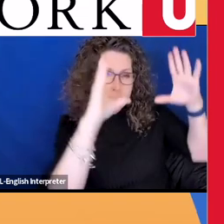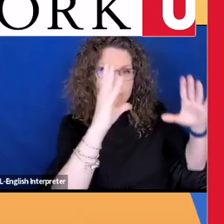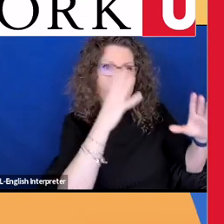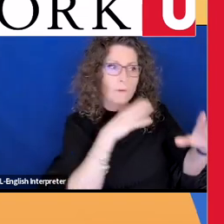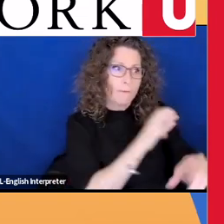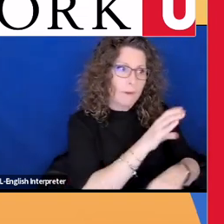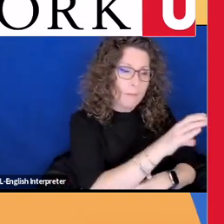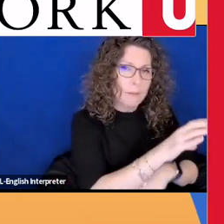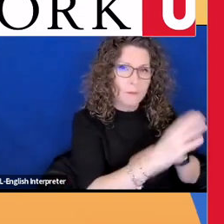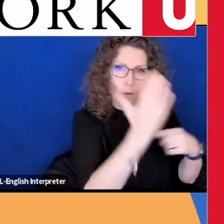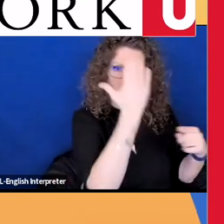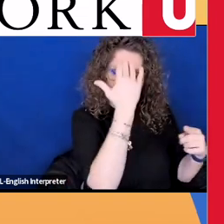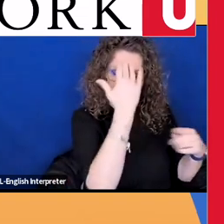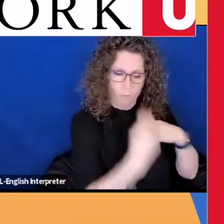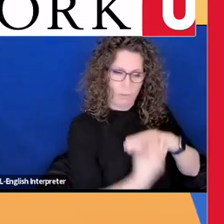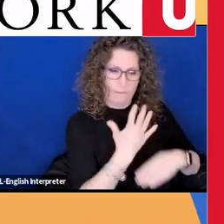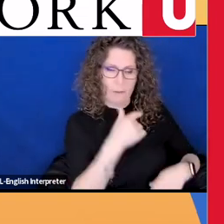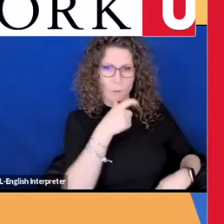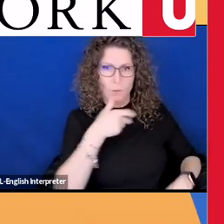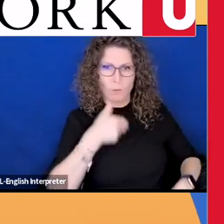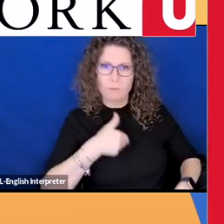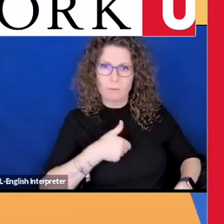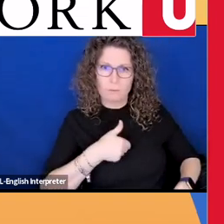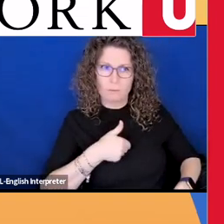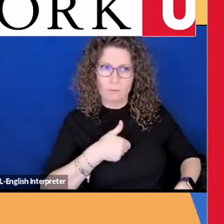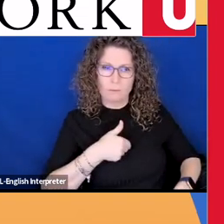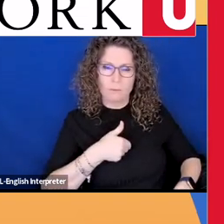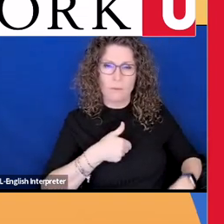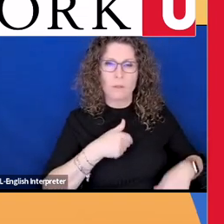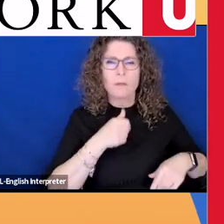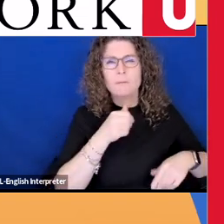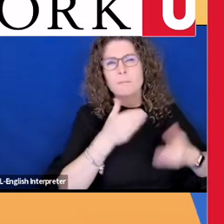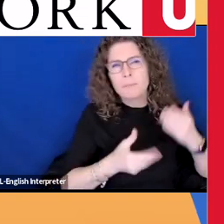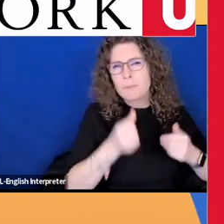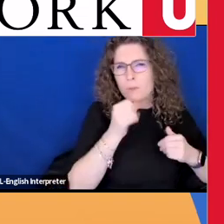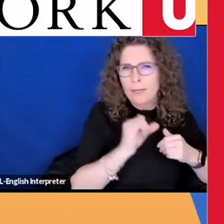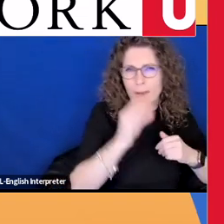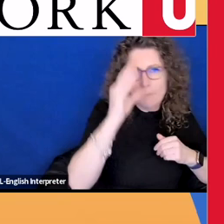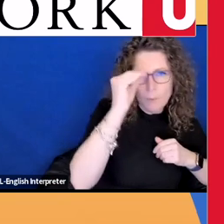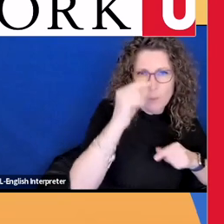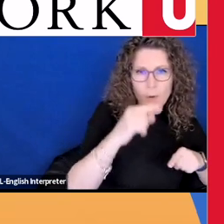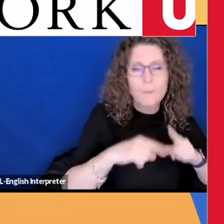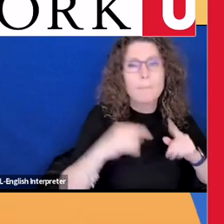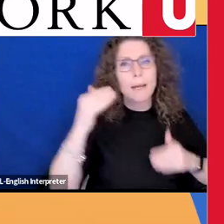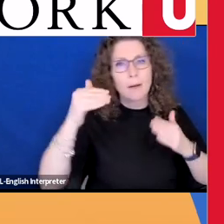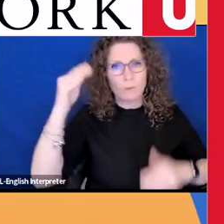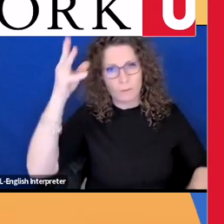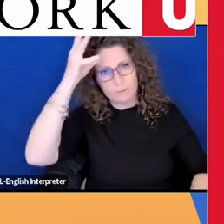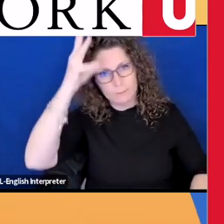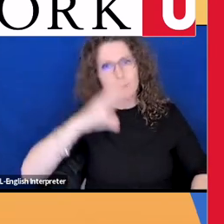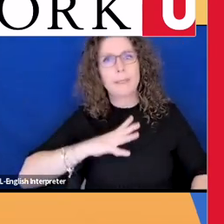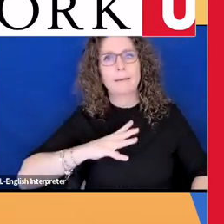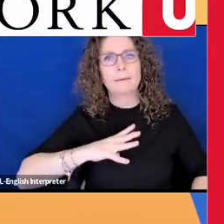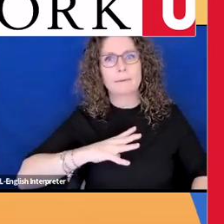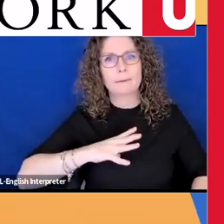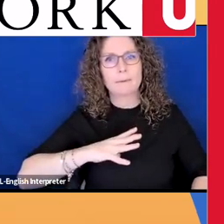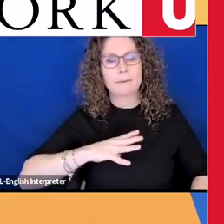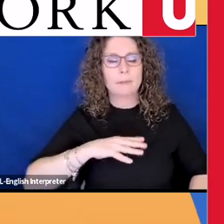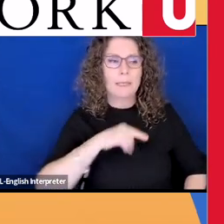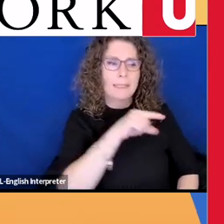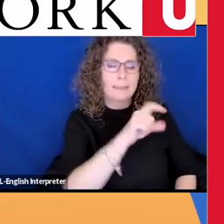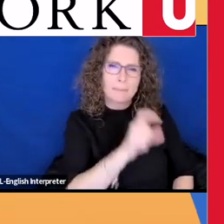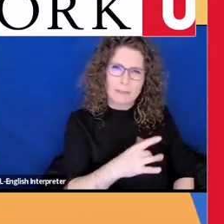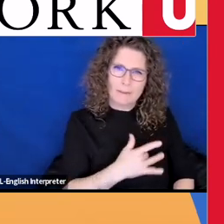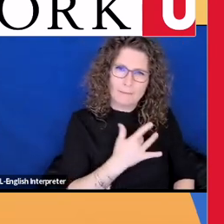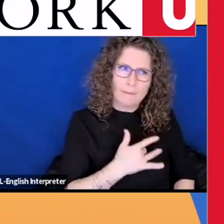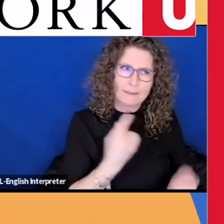him, if not as a boy, as a future man. He must have perceived that his mother felt something about